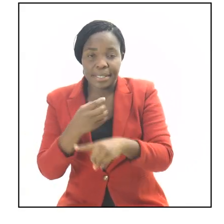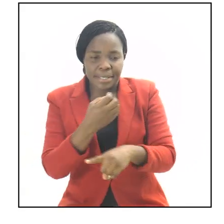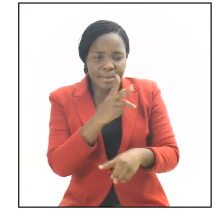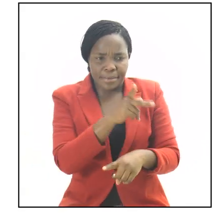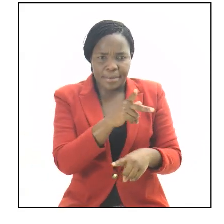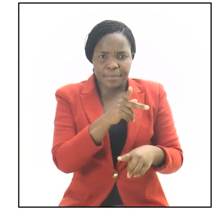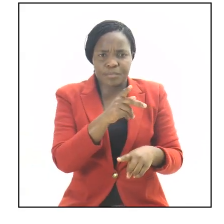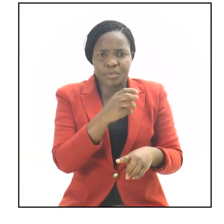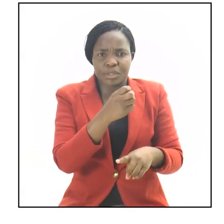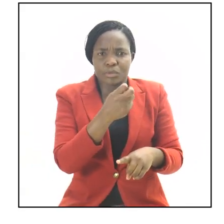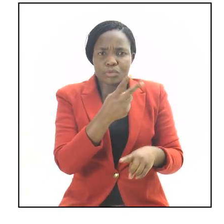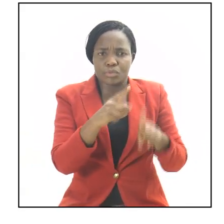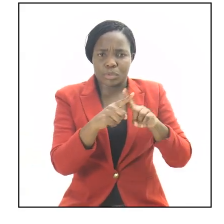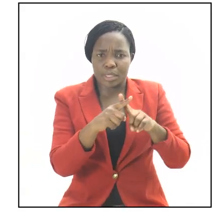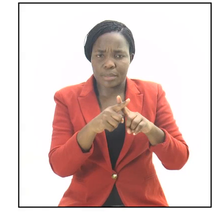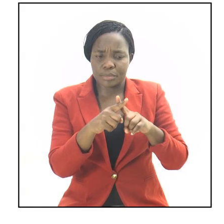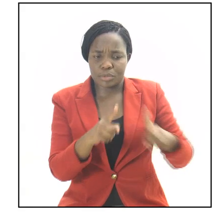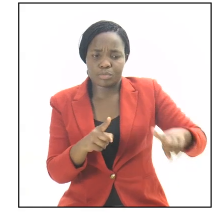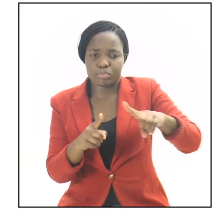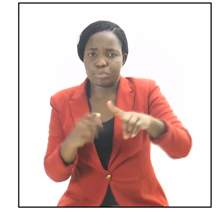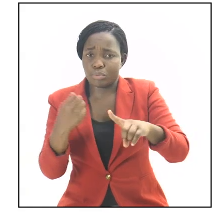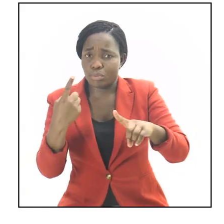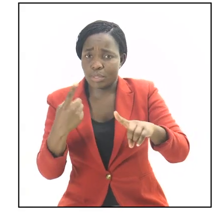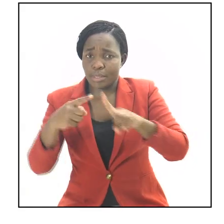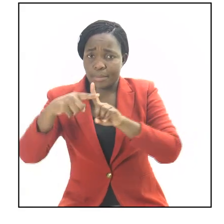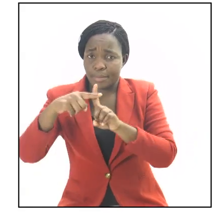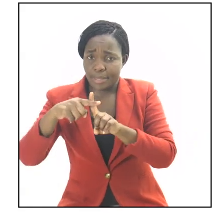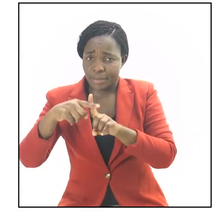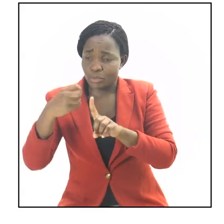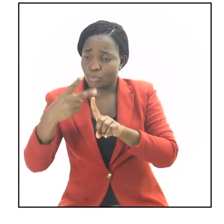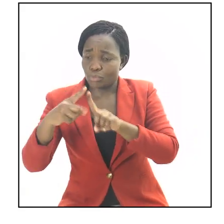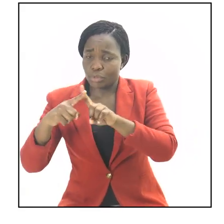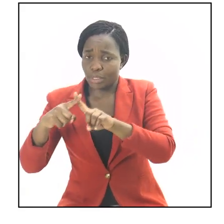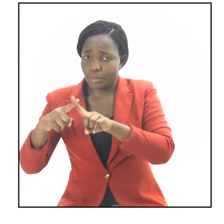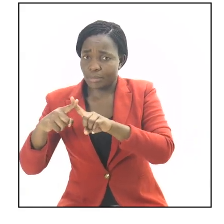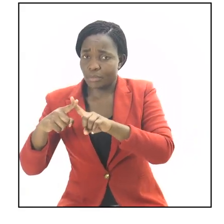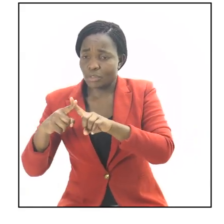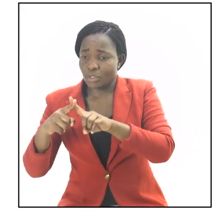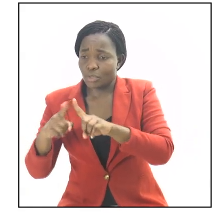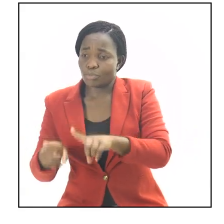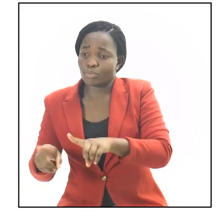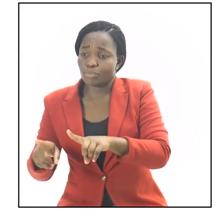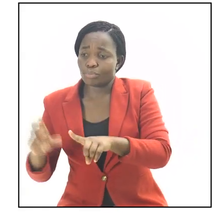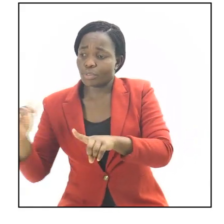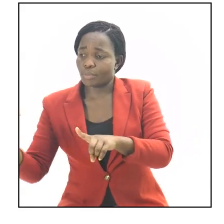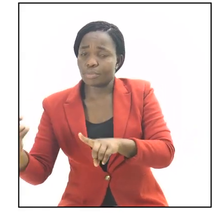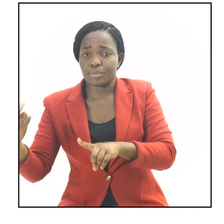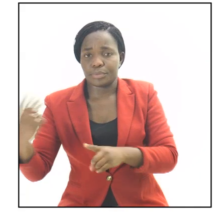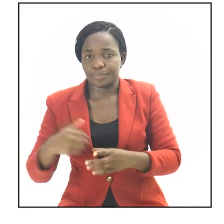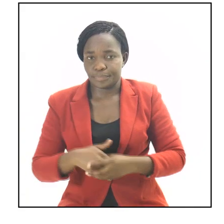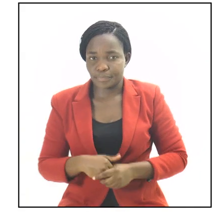times side 1 plus 2 times side 2. Let's measure the sides of the